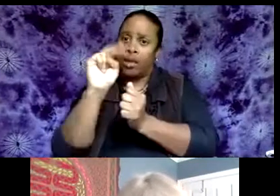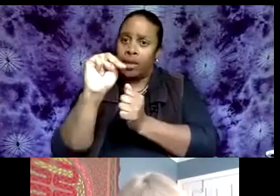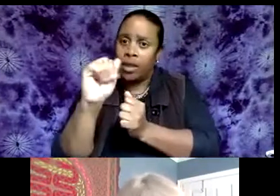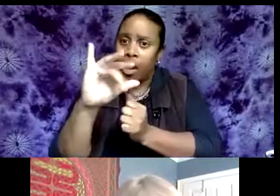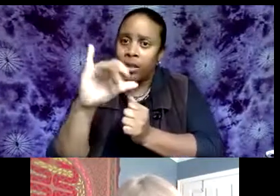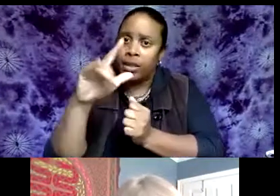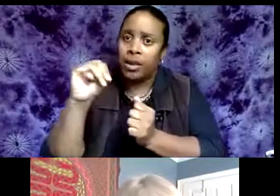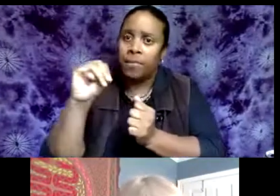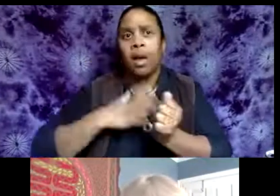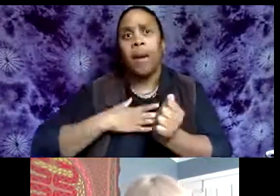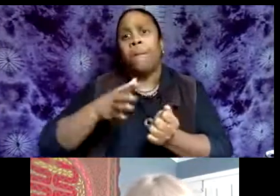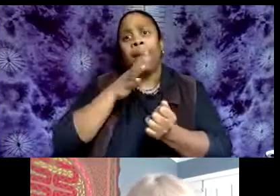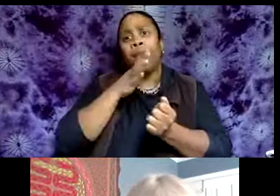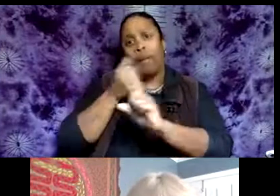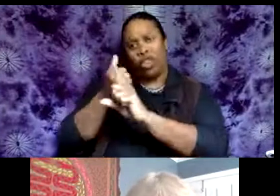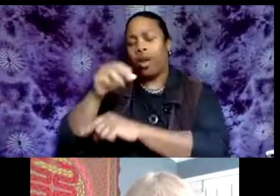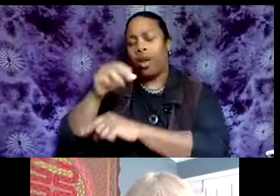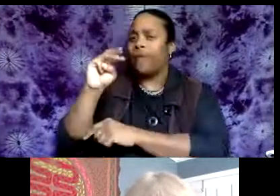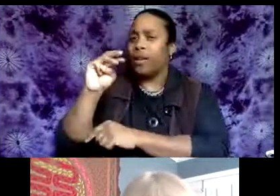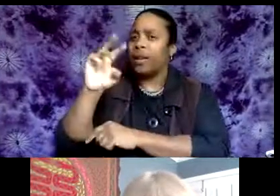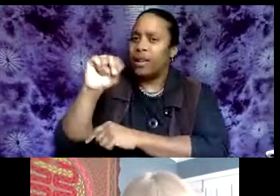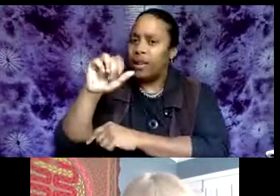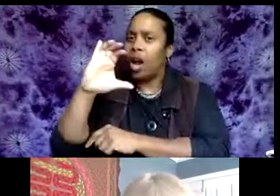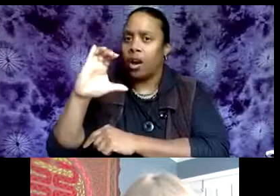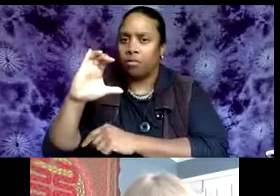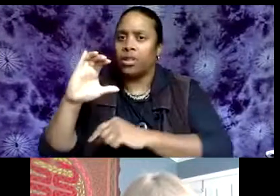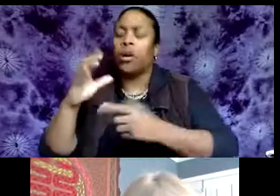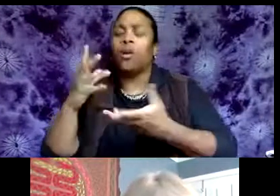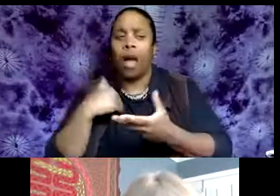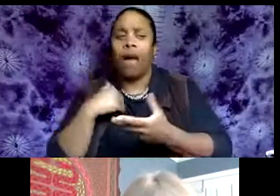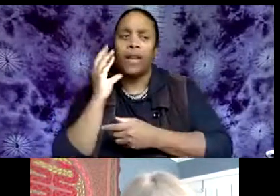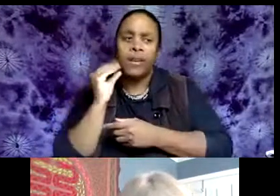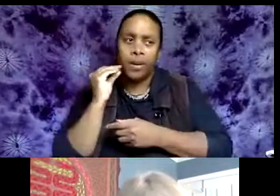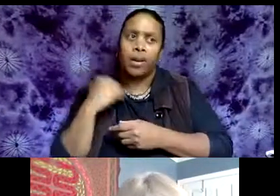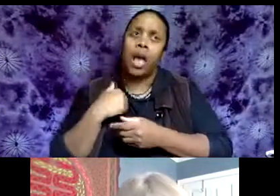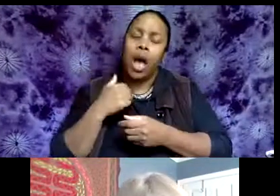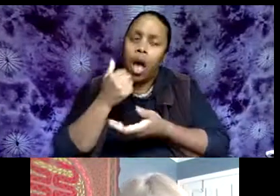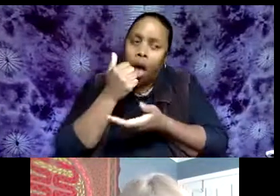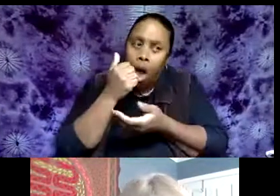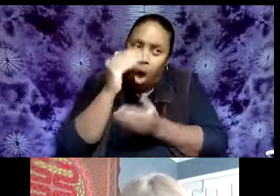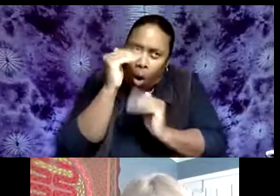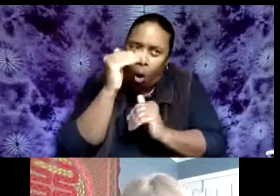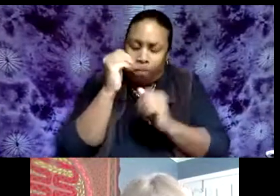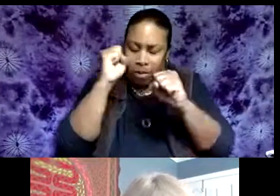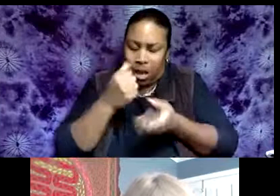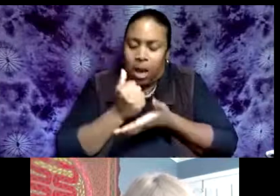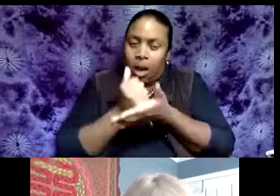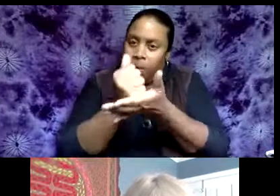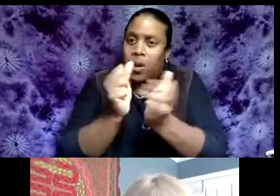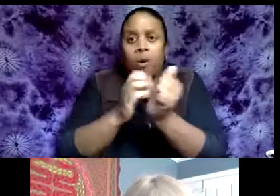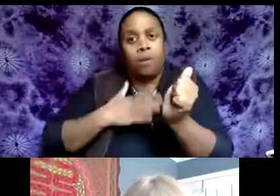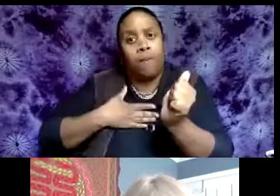married one. So I have my own journey on narcissism. So I hope to be able to help you with any of that